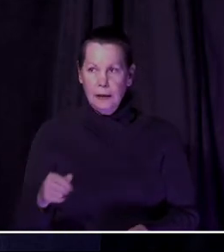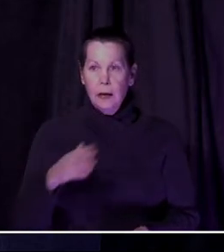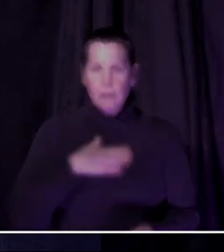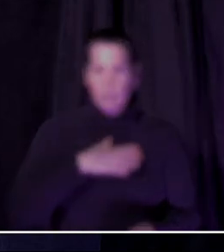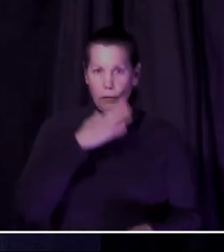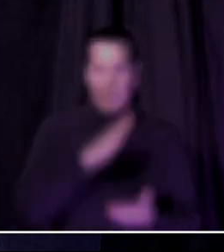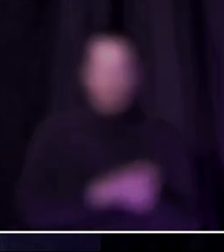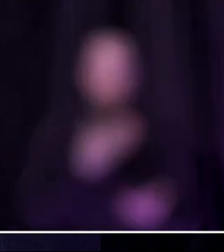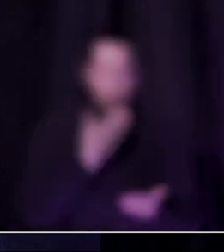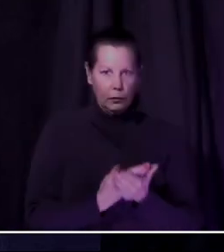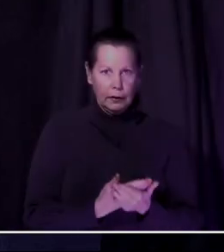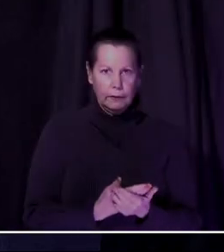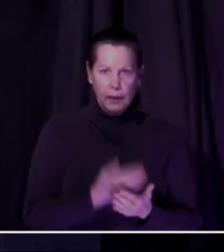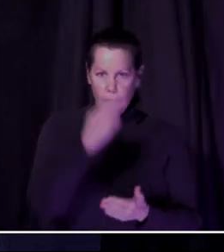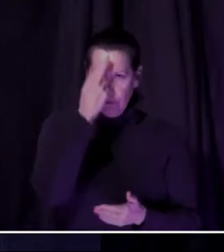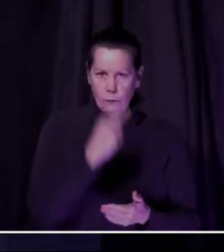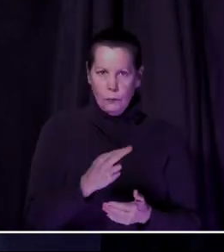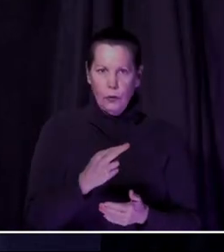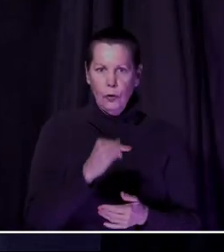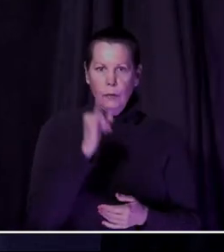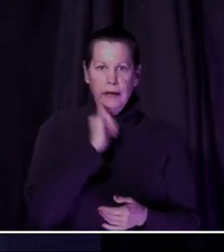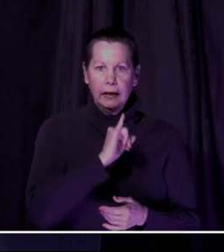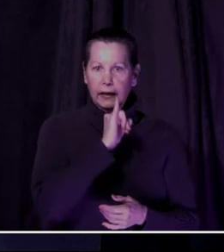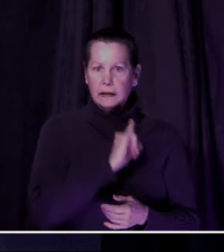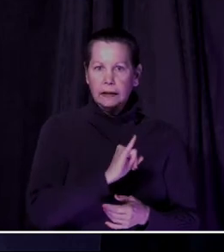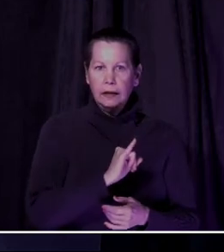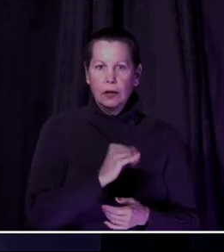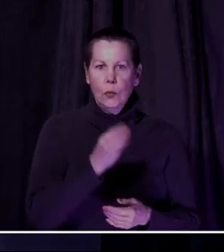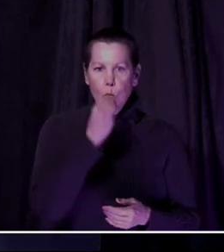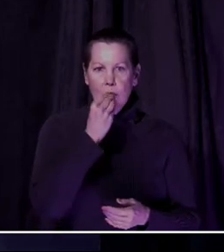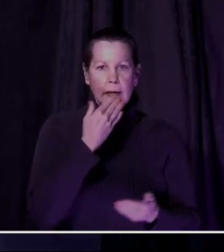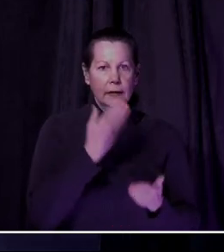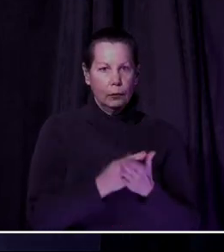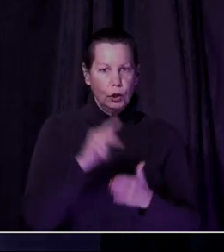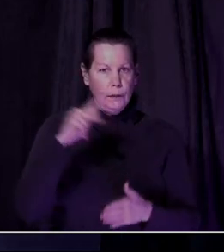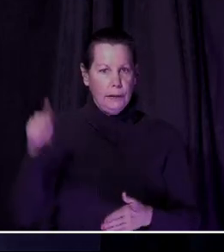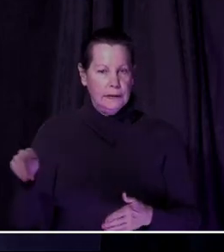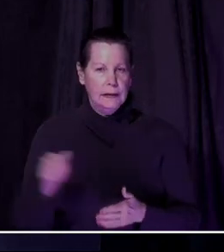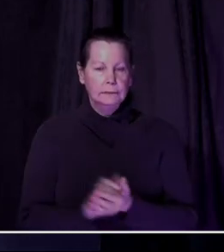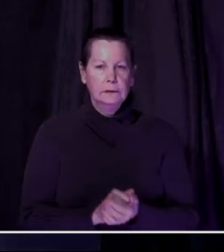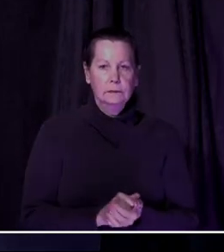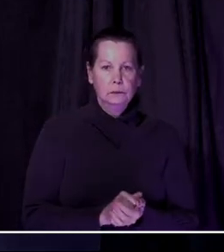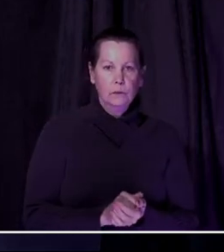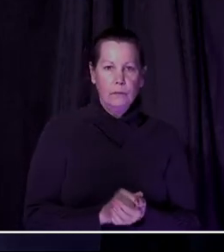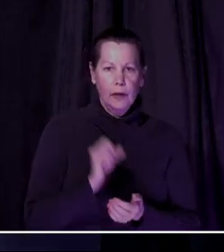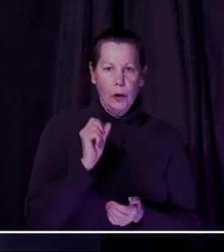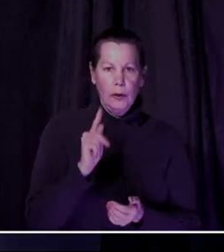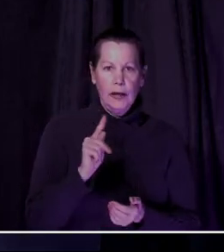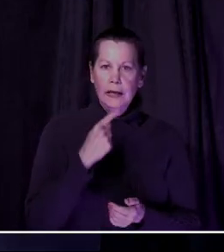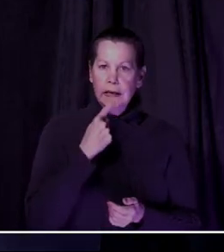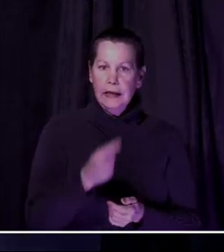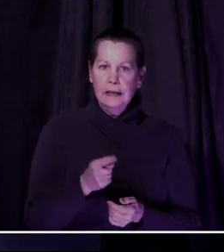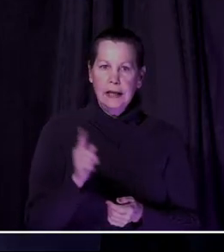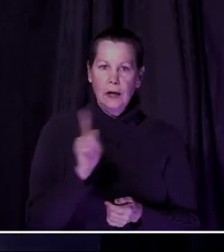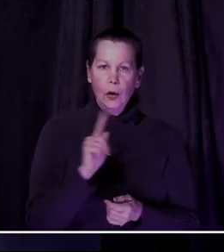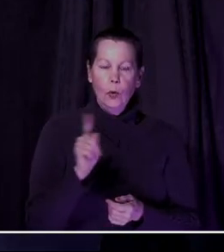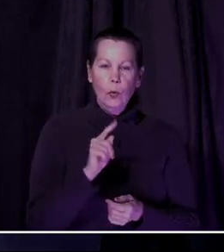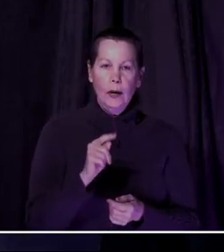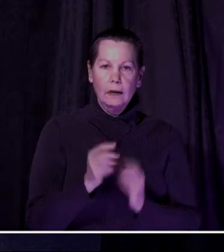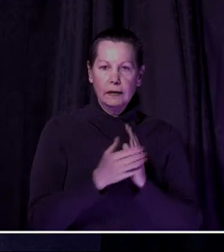I'm telling you, from Rome, all over Italy, we eat some good pizza. Okay? And he says, where skilled chefs